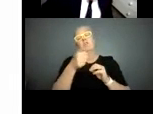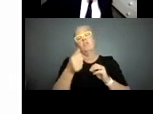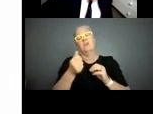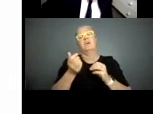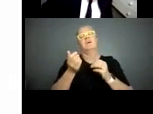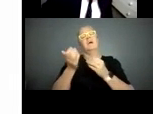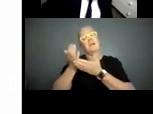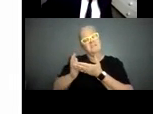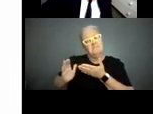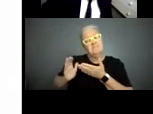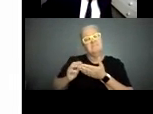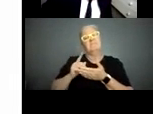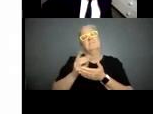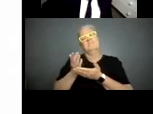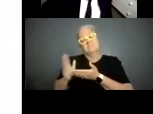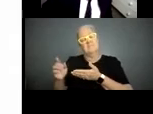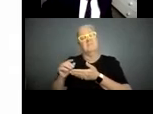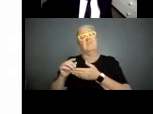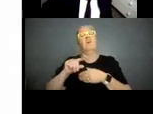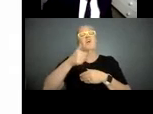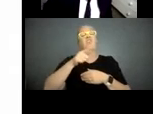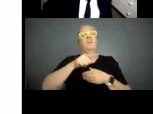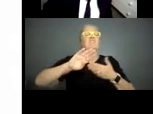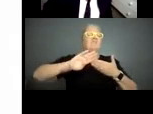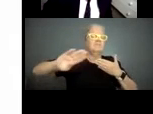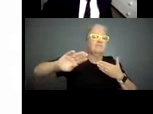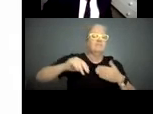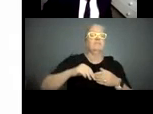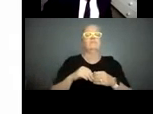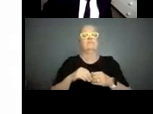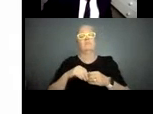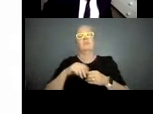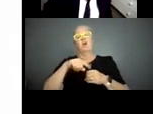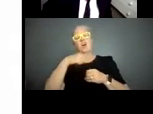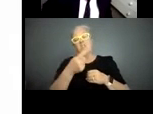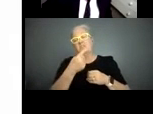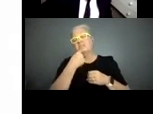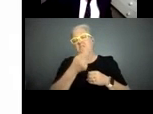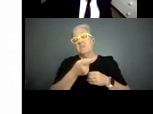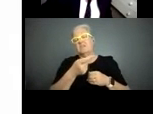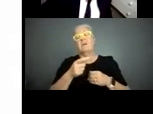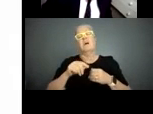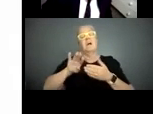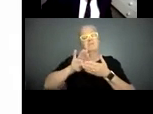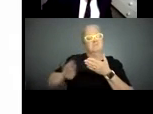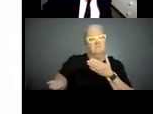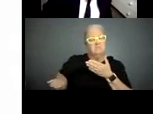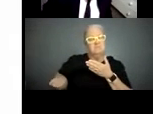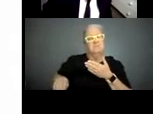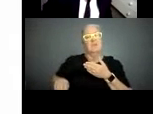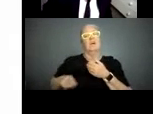exclusion. Another one for segregation. Another one for exclusion.